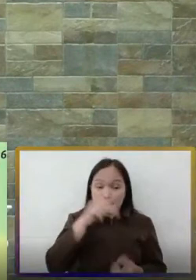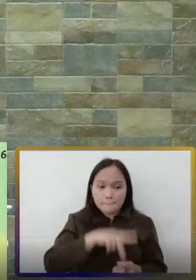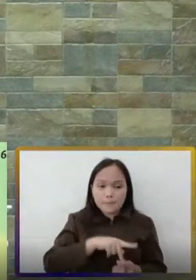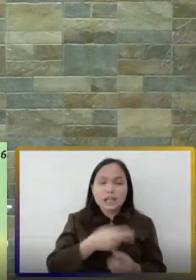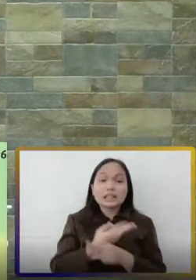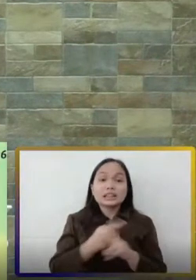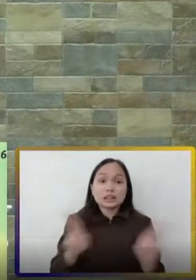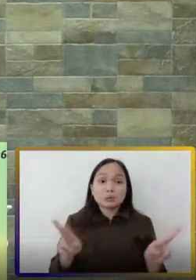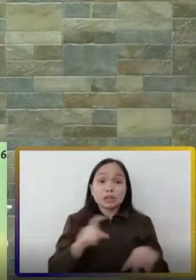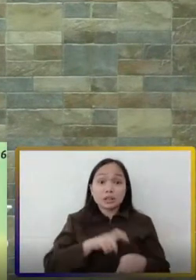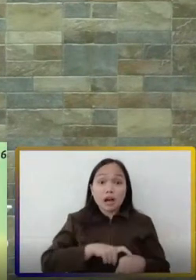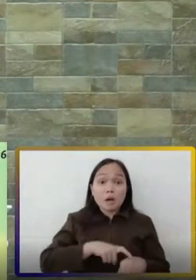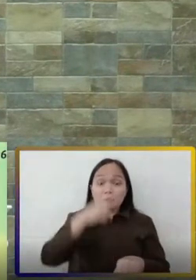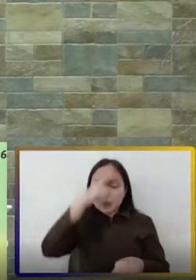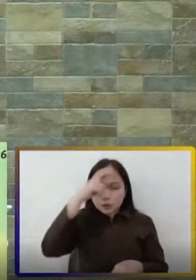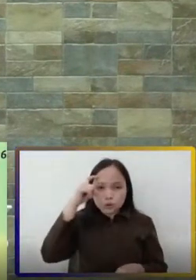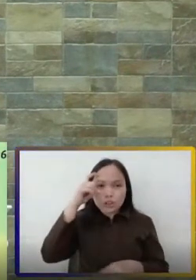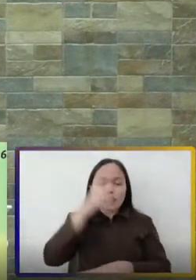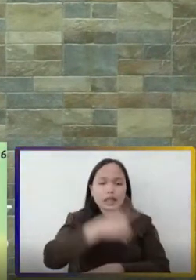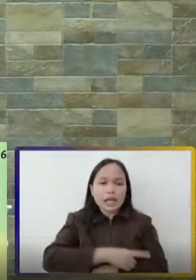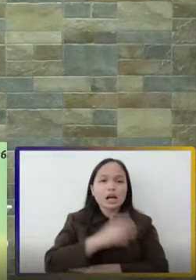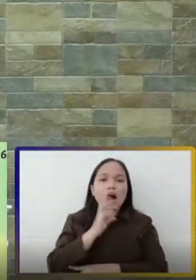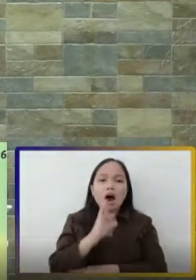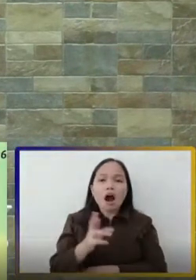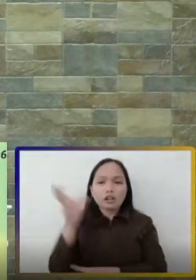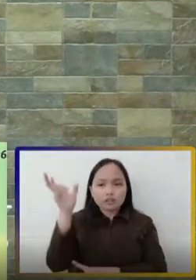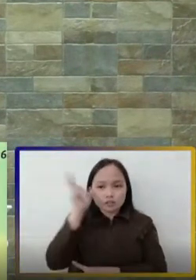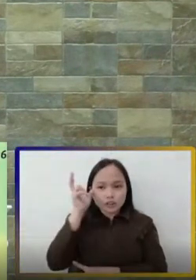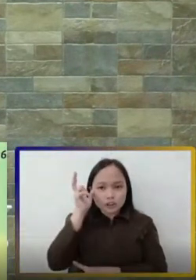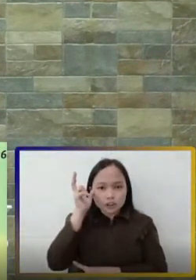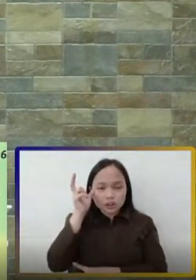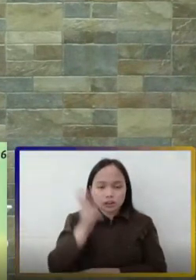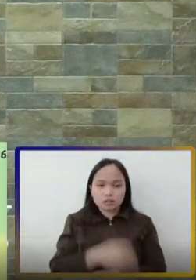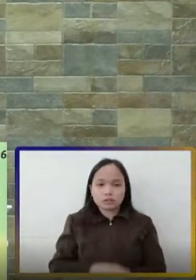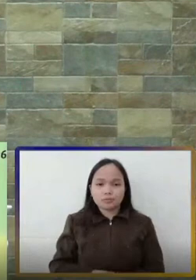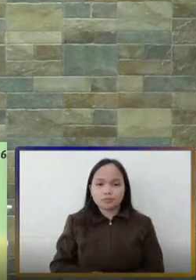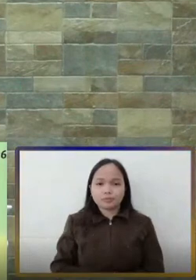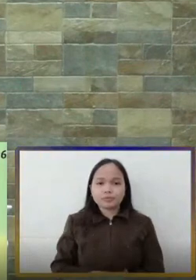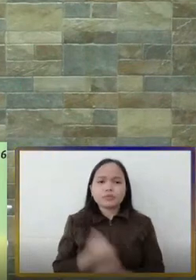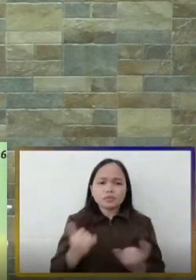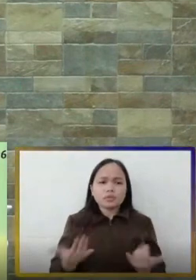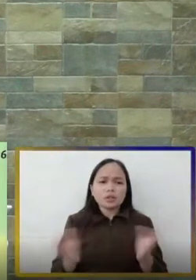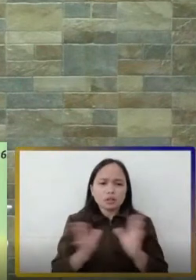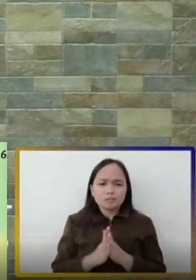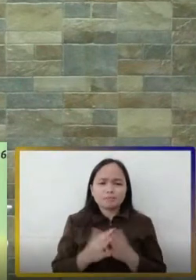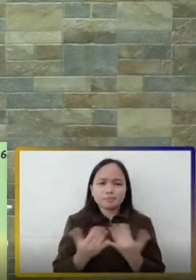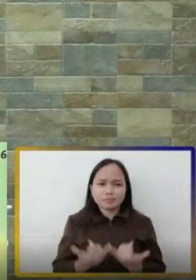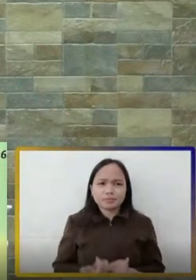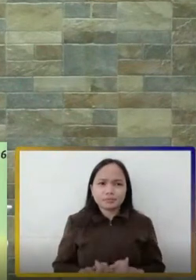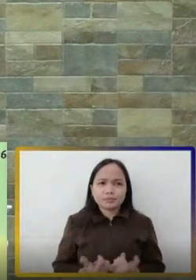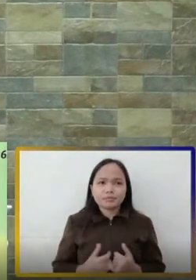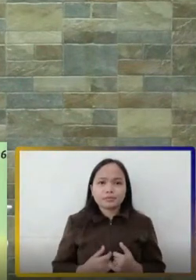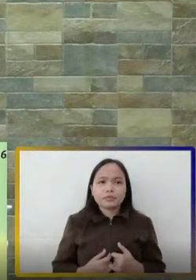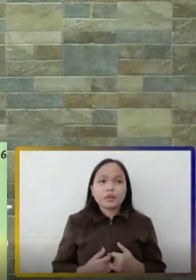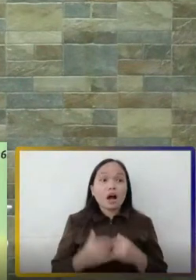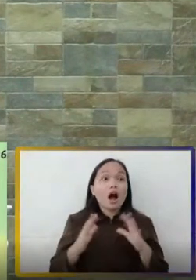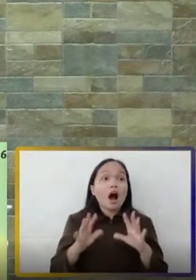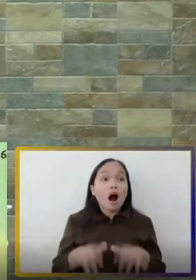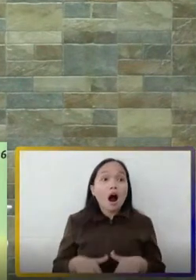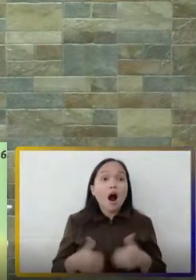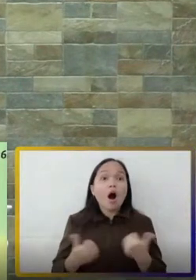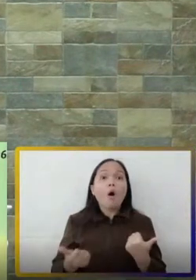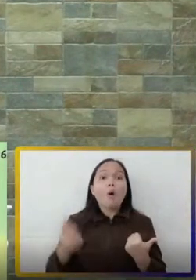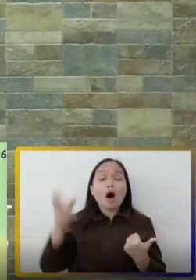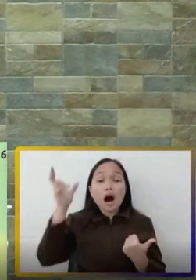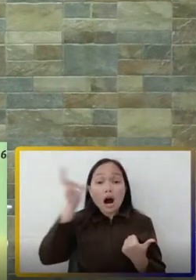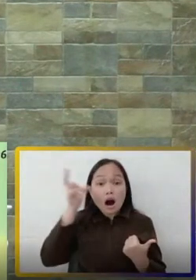time because the days are evil. Now, let me ask you a question, kapatid. How